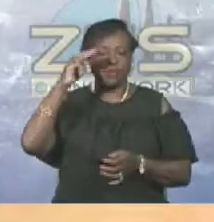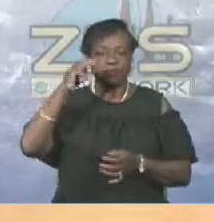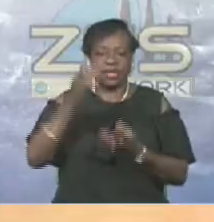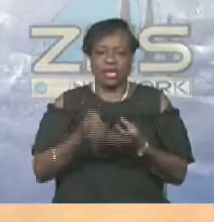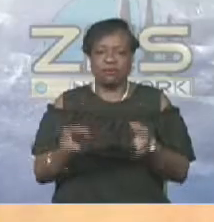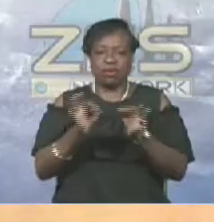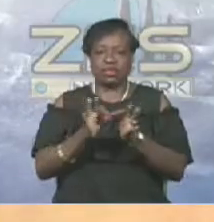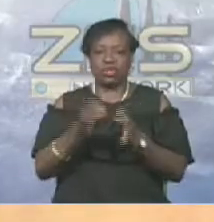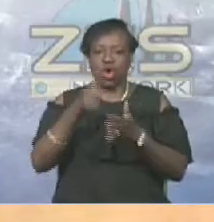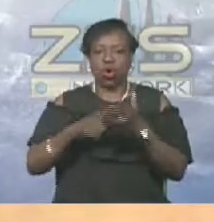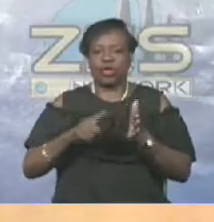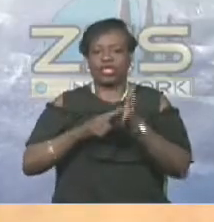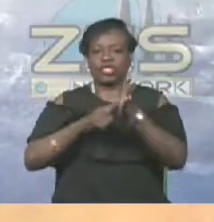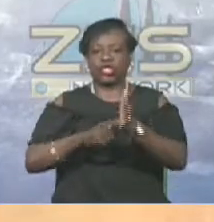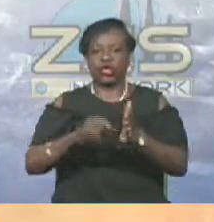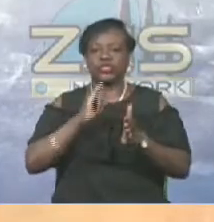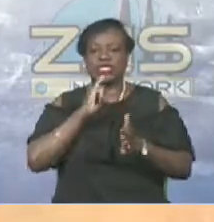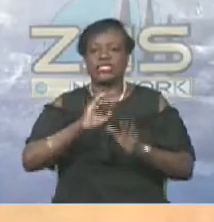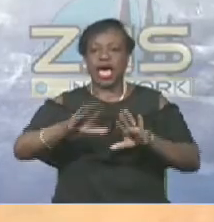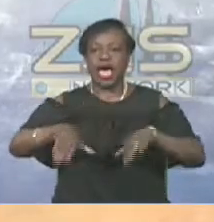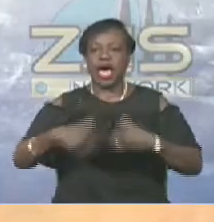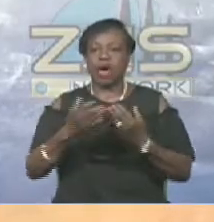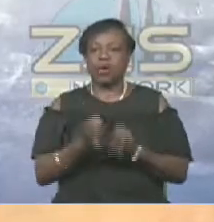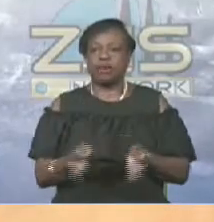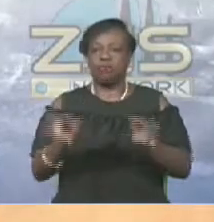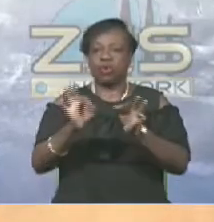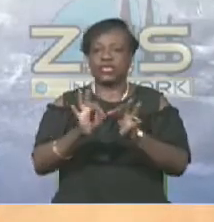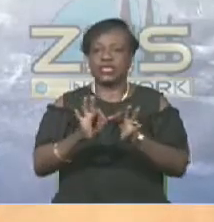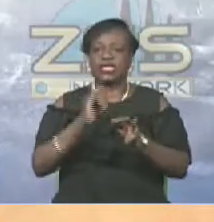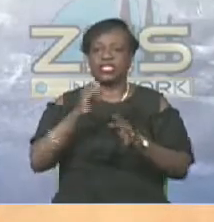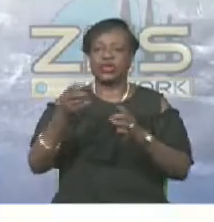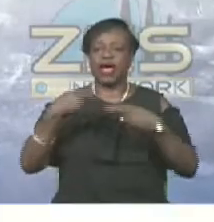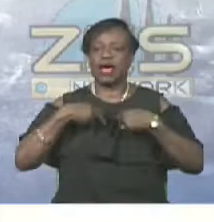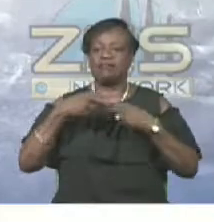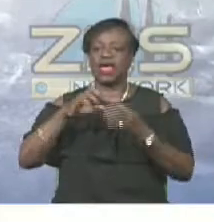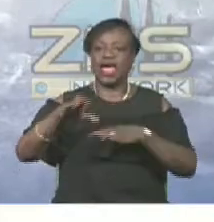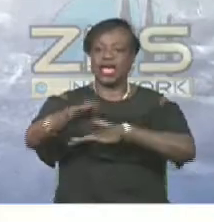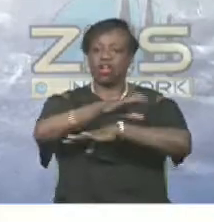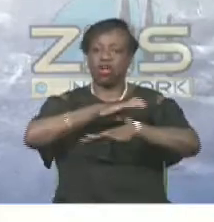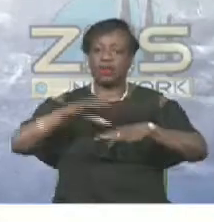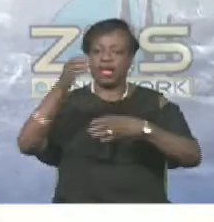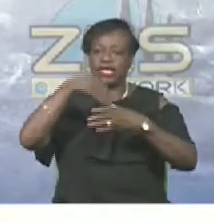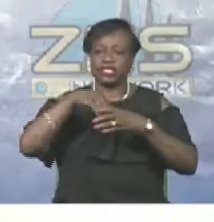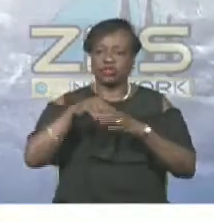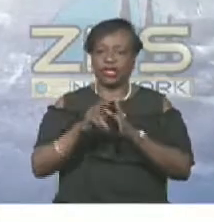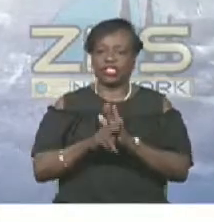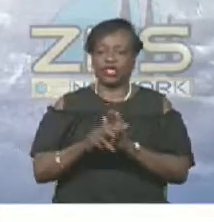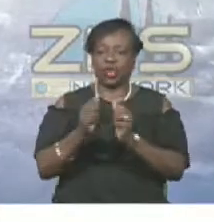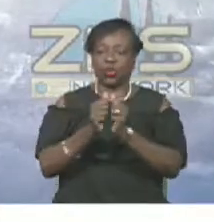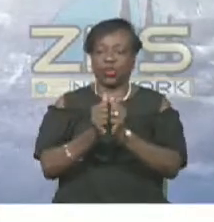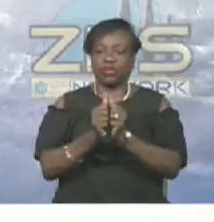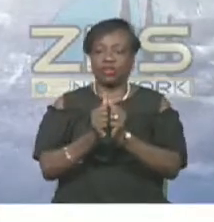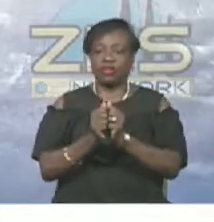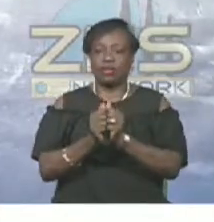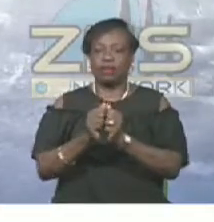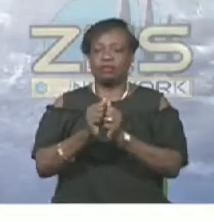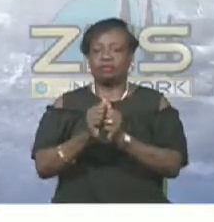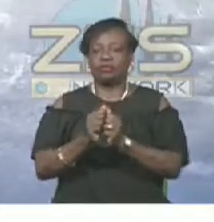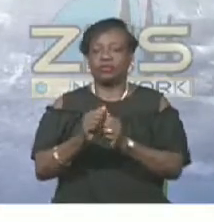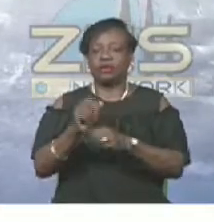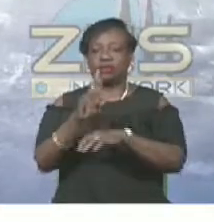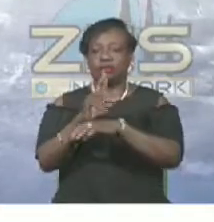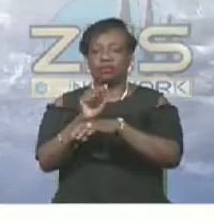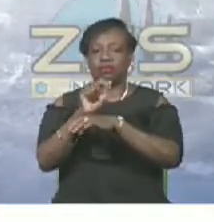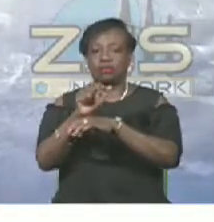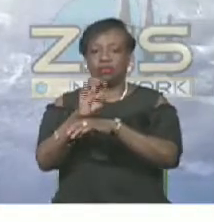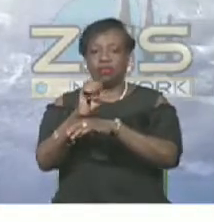it shows is how important it is to have Caribbean integration. Their visit, especially Ragged Island, but an island